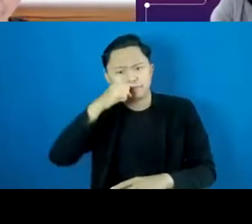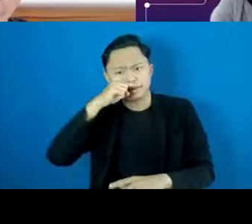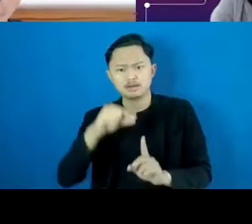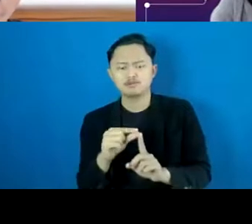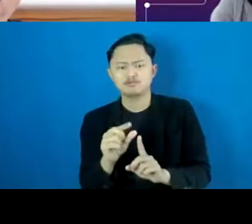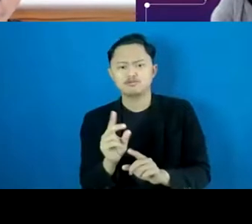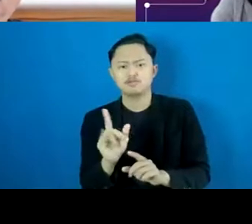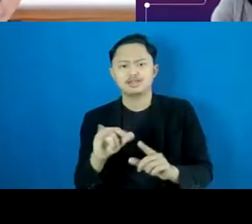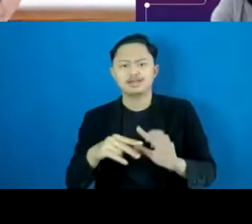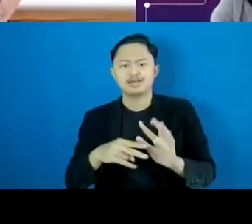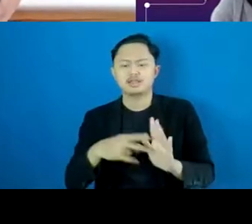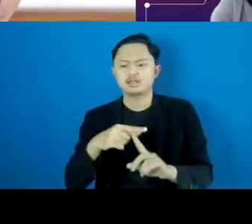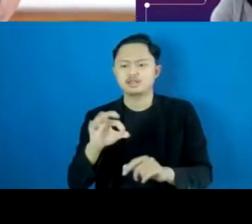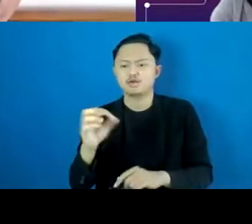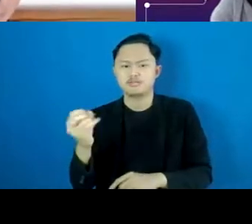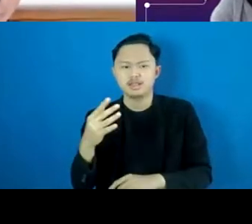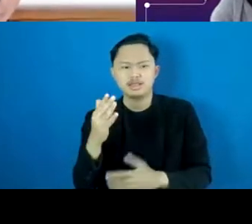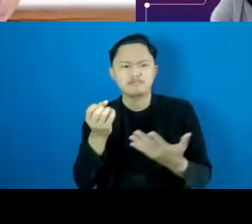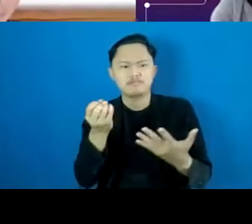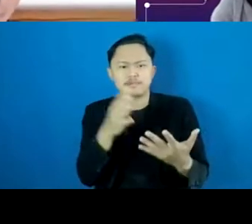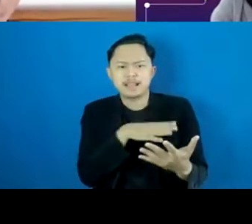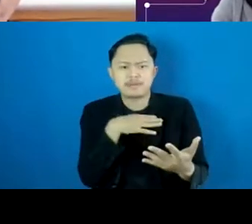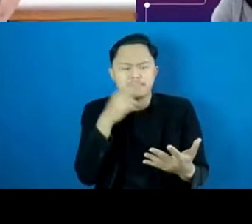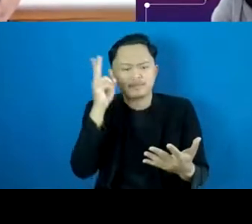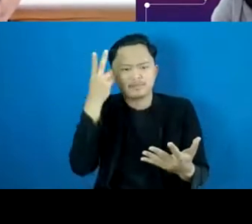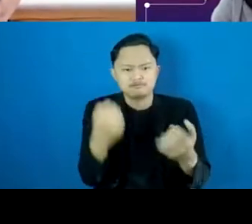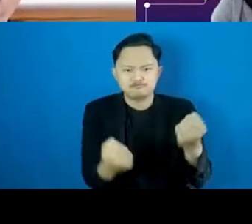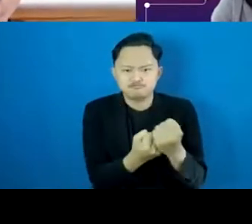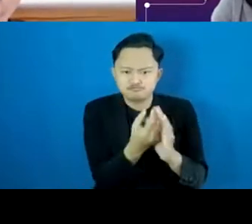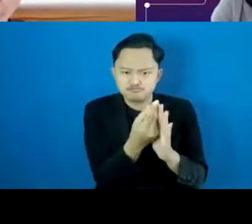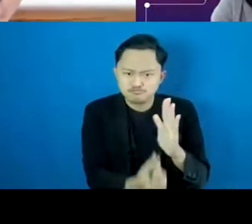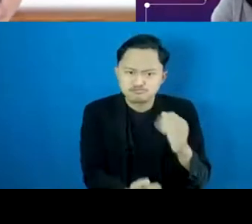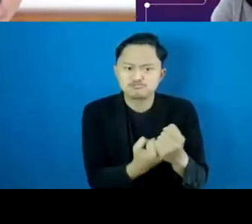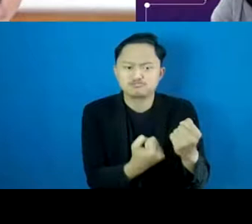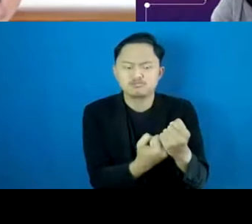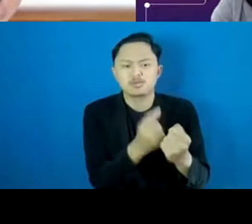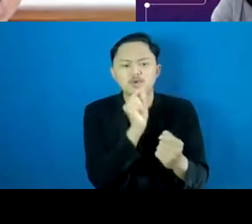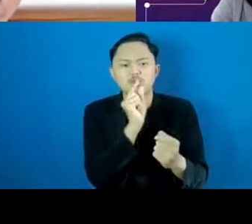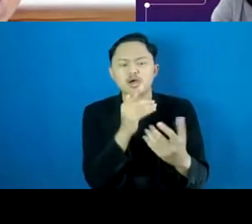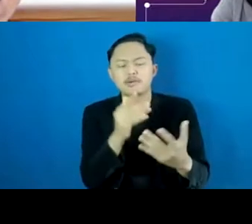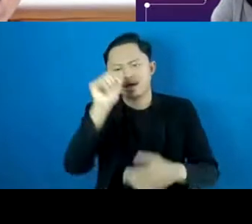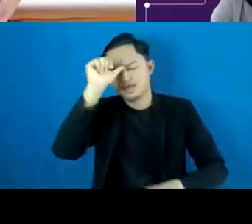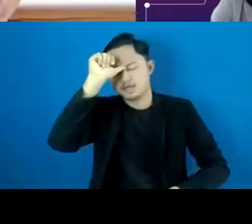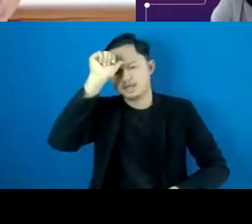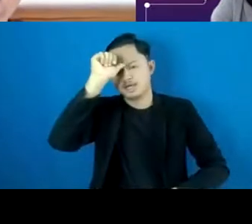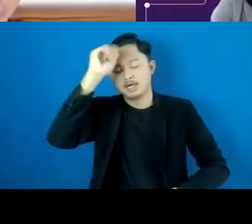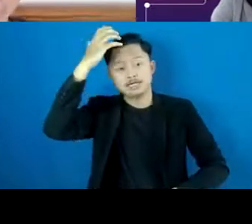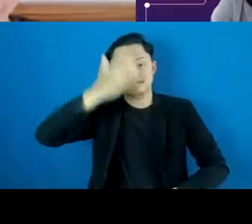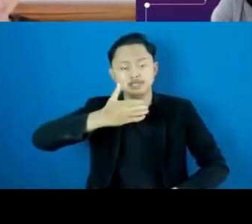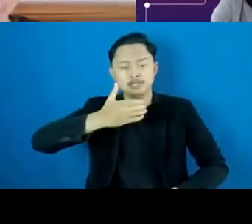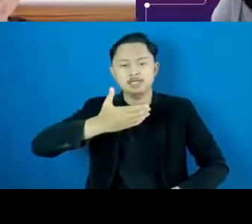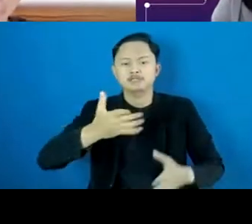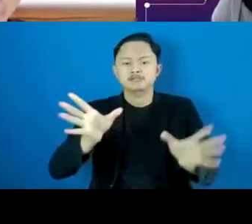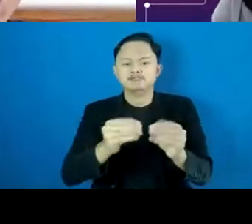long the leasing company can support the credit of the credit for EV bus, and how much gap total costs